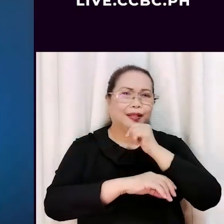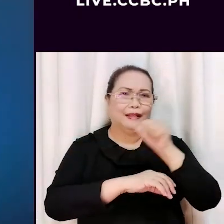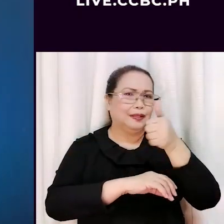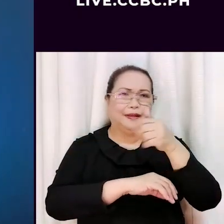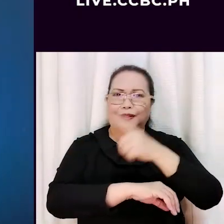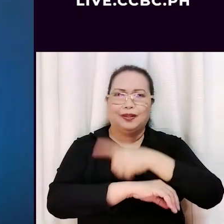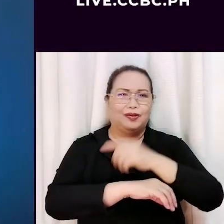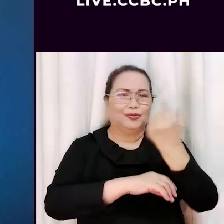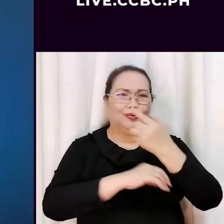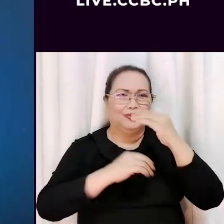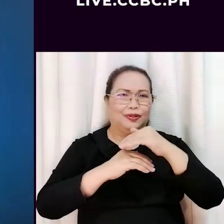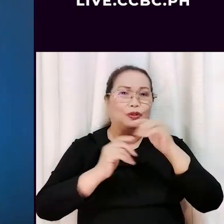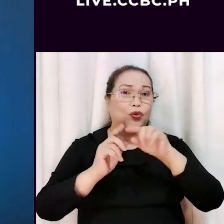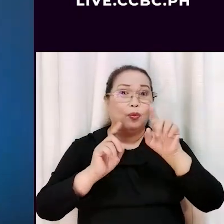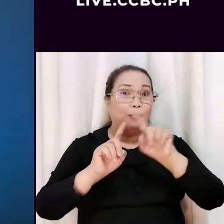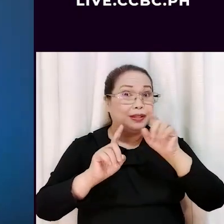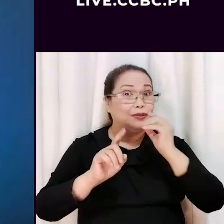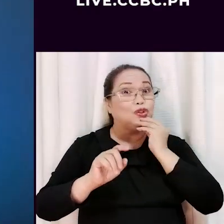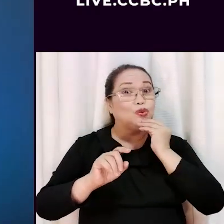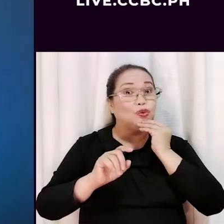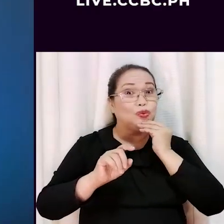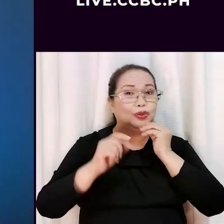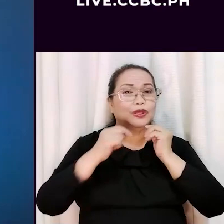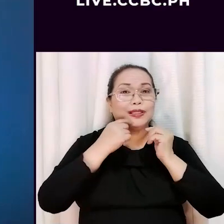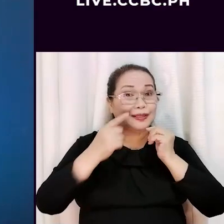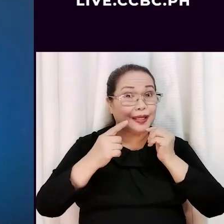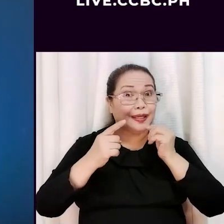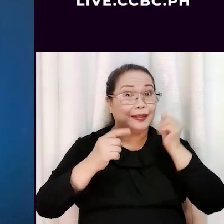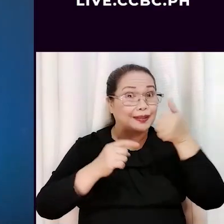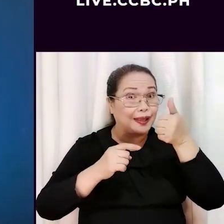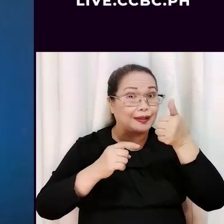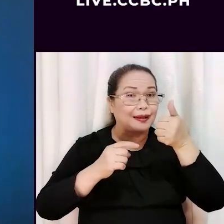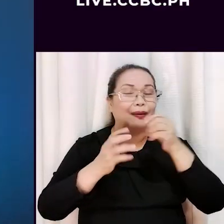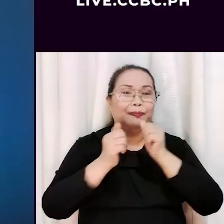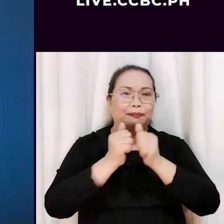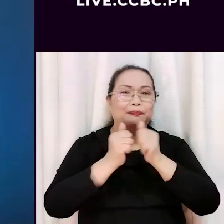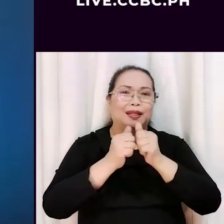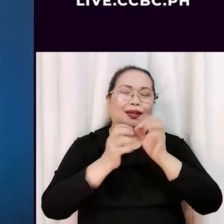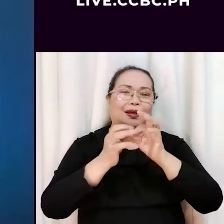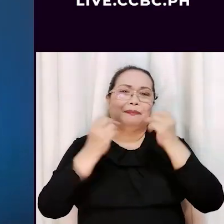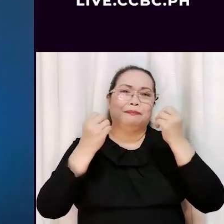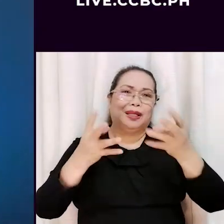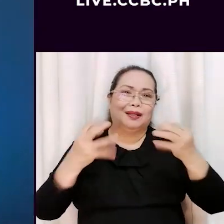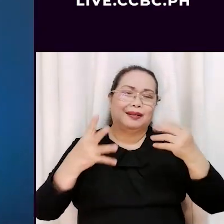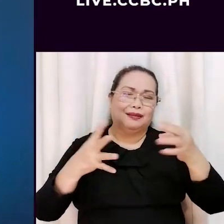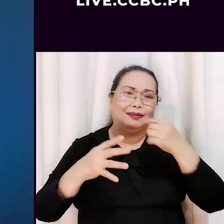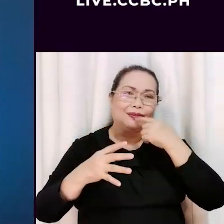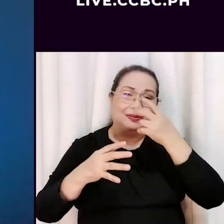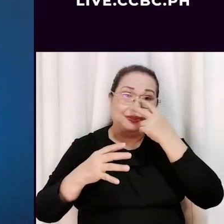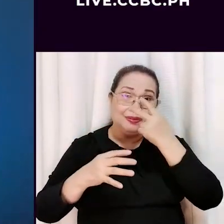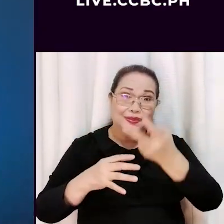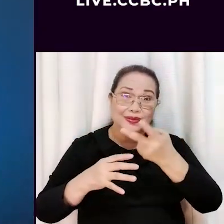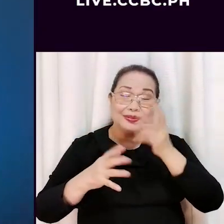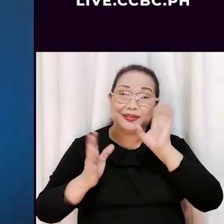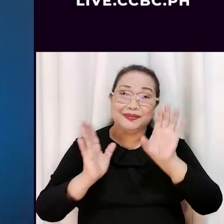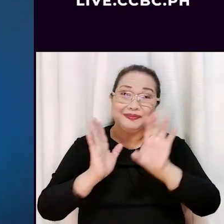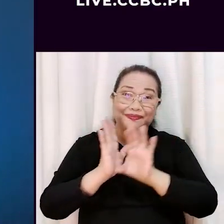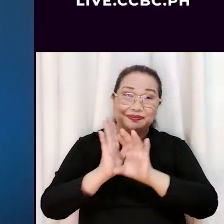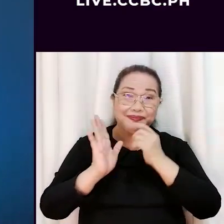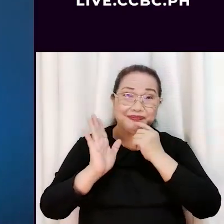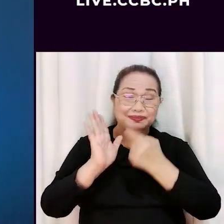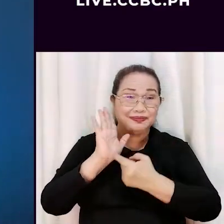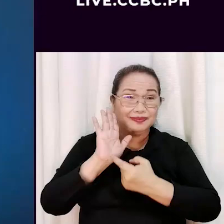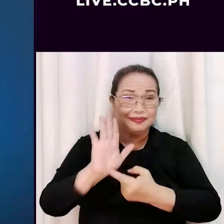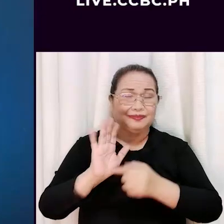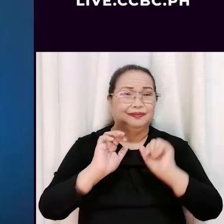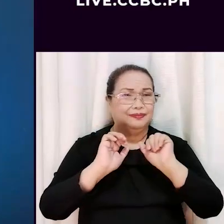exactly when we look back at history, this is what happened to them. I'll show you a picture here. What you see in the picture is a depiction